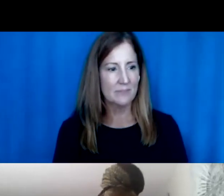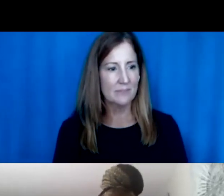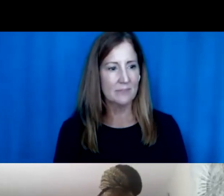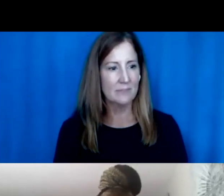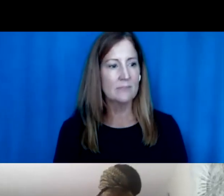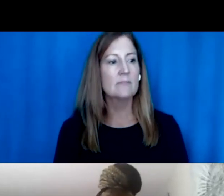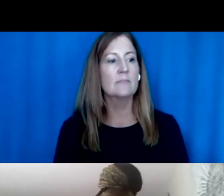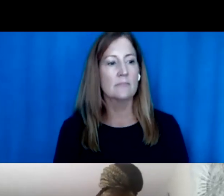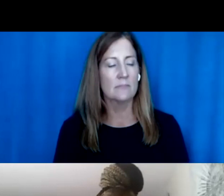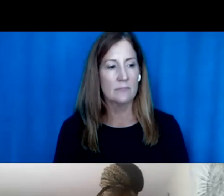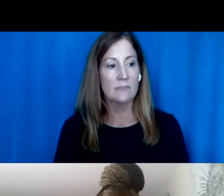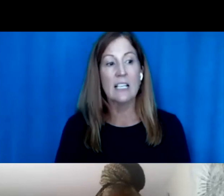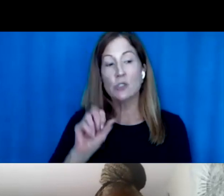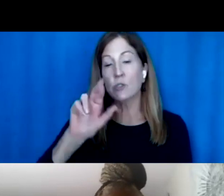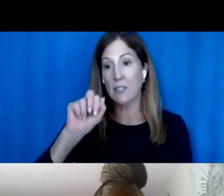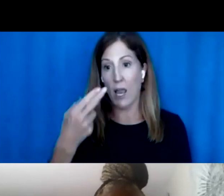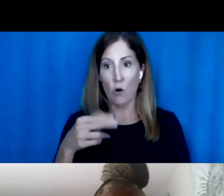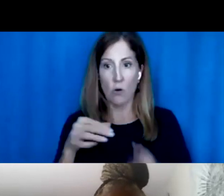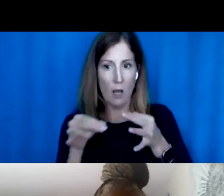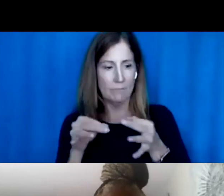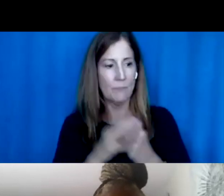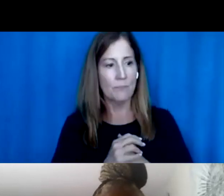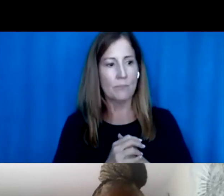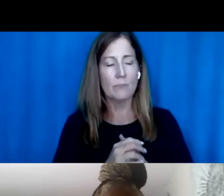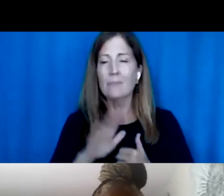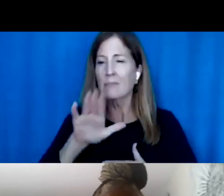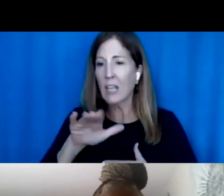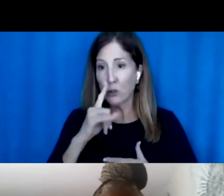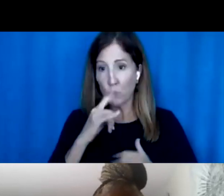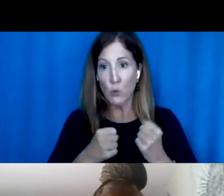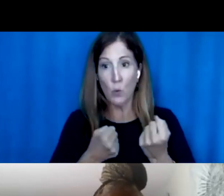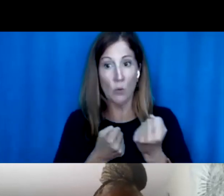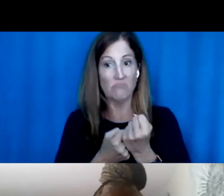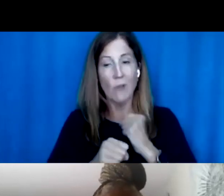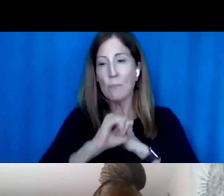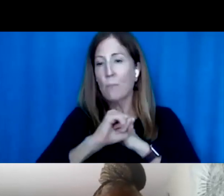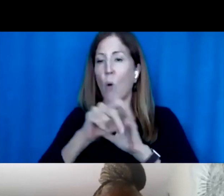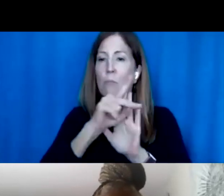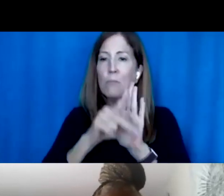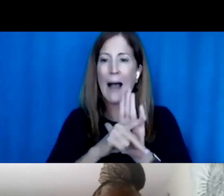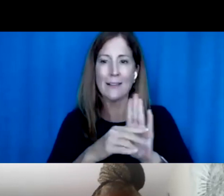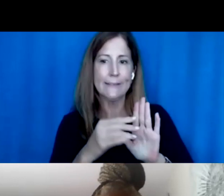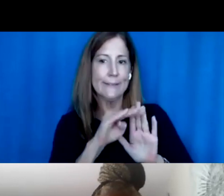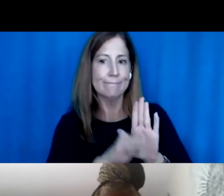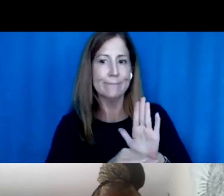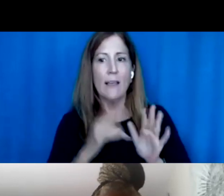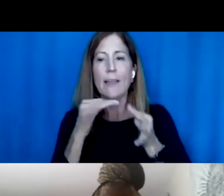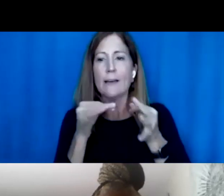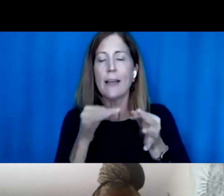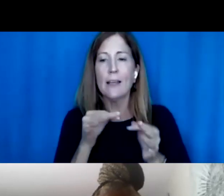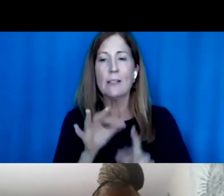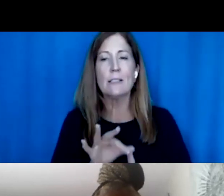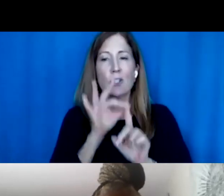So Sarah put in here, do you also promote policies that address specific risk factors for sexual